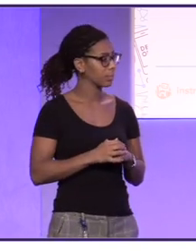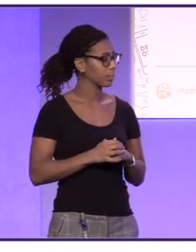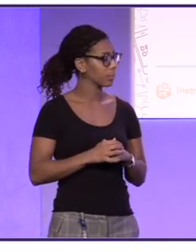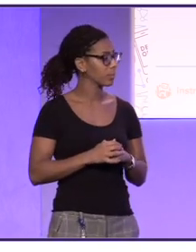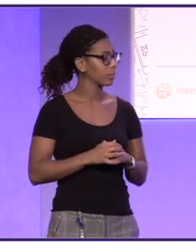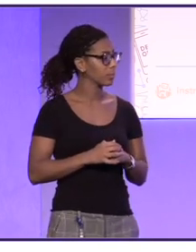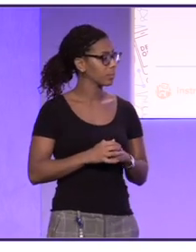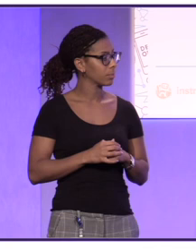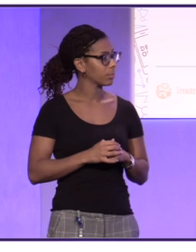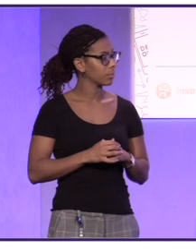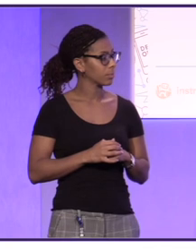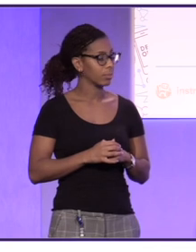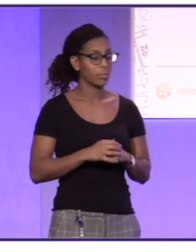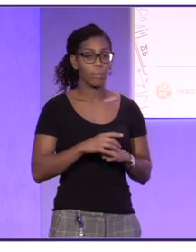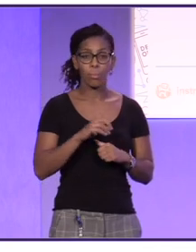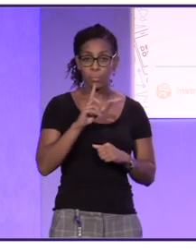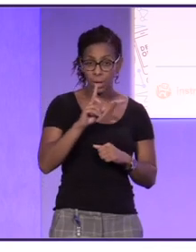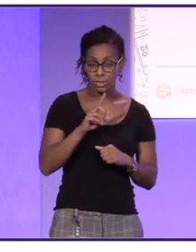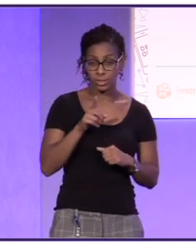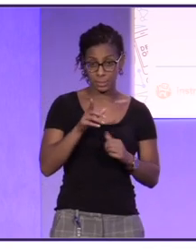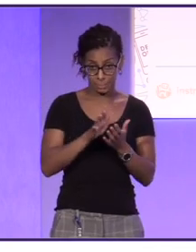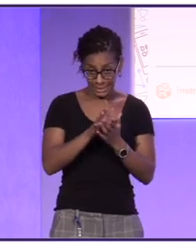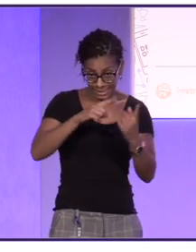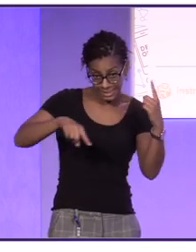write code that these systems